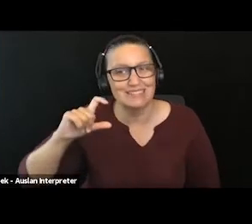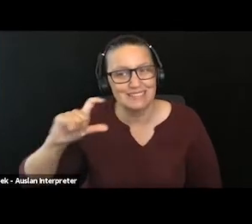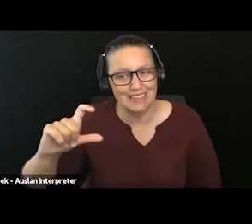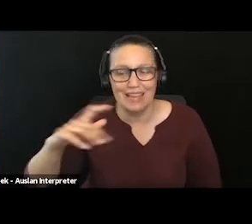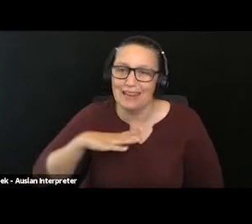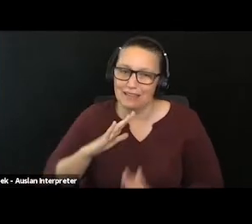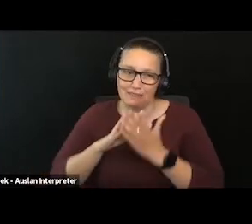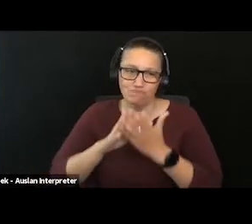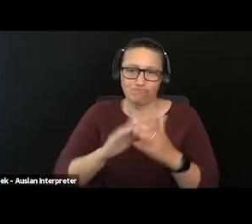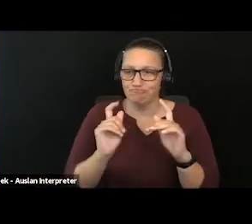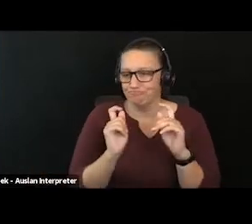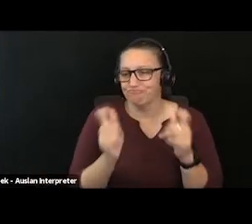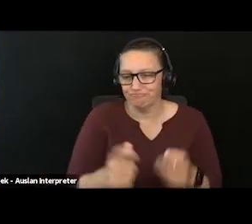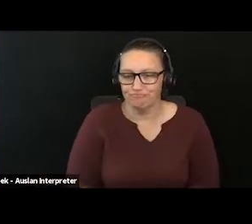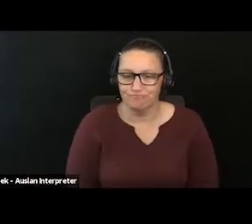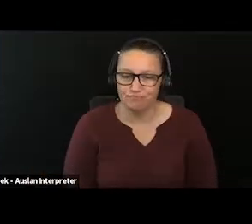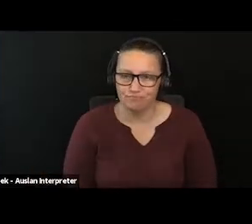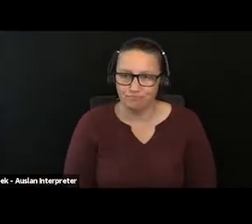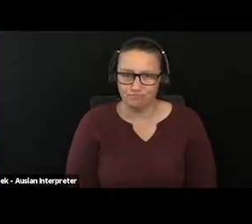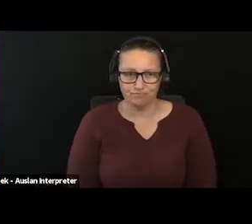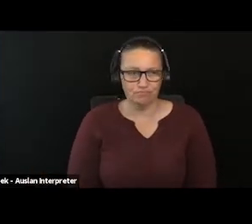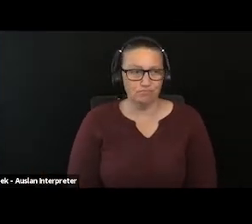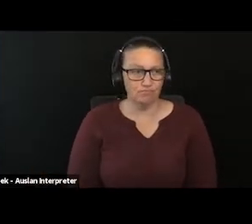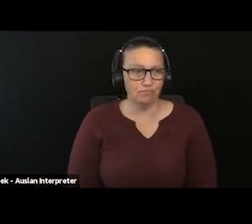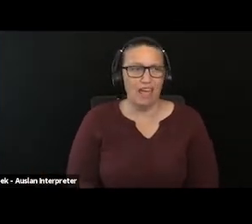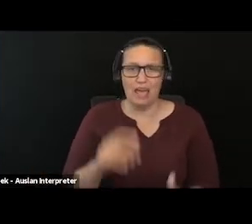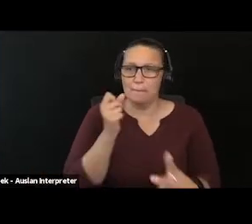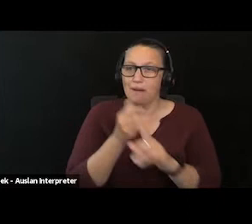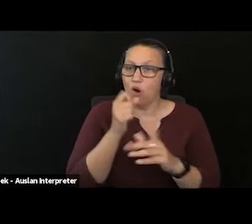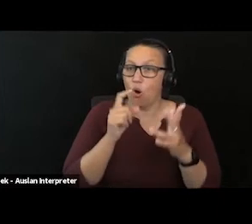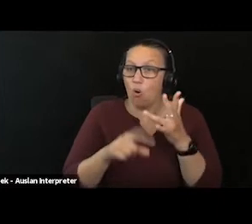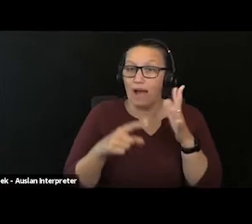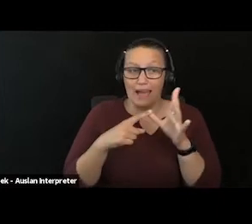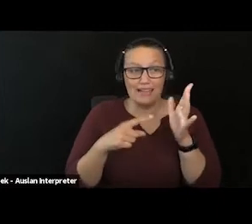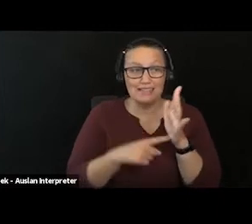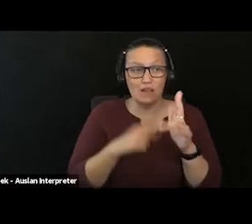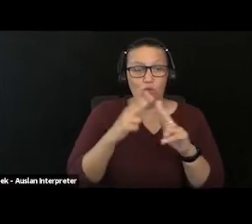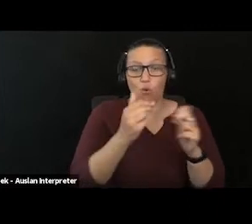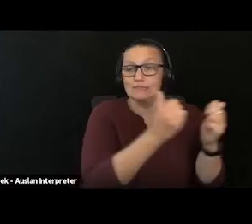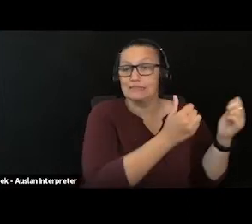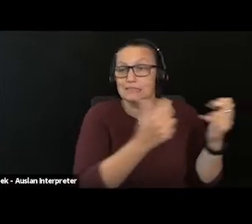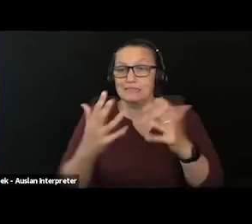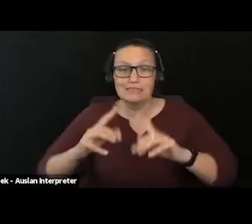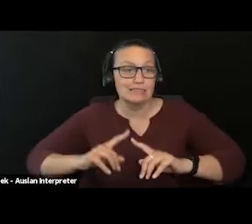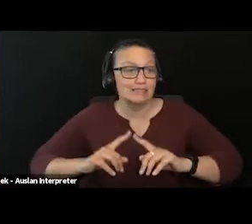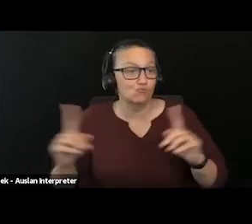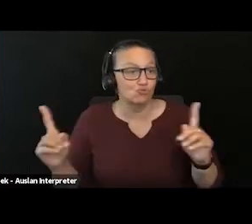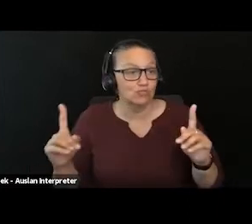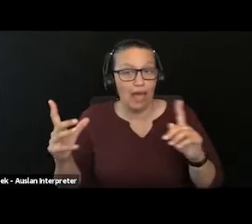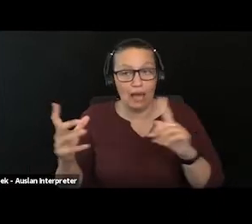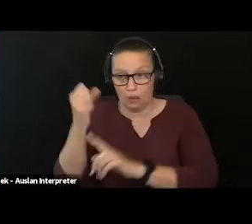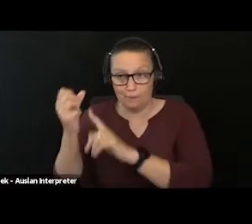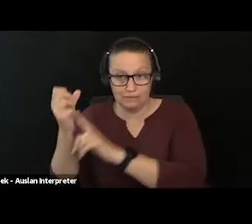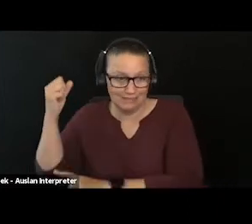And finally, looking at the impact of OAT on a range of outcomes, as was summarised in the meta-analysis that